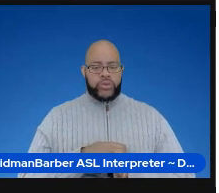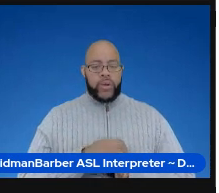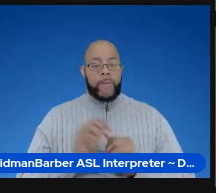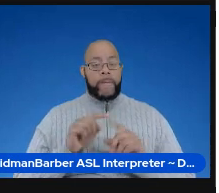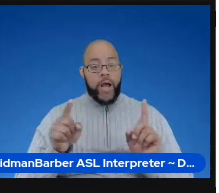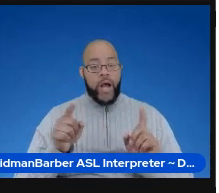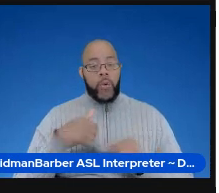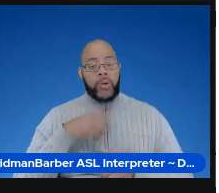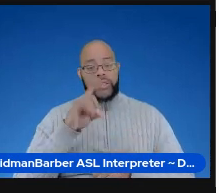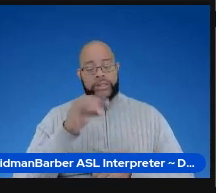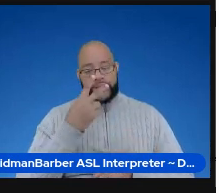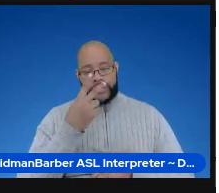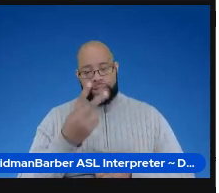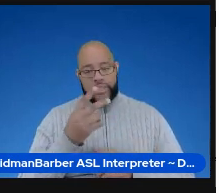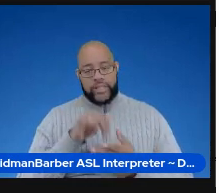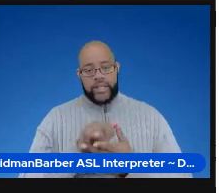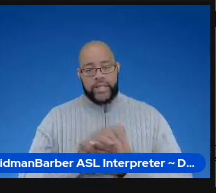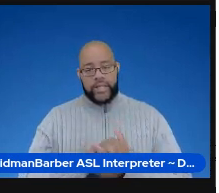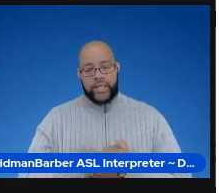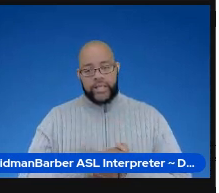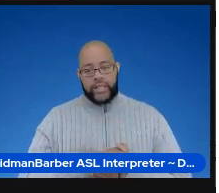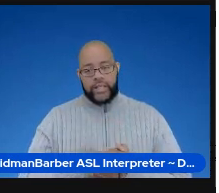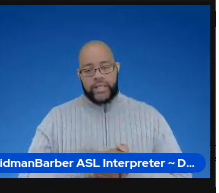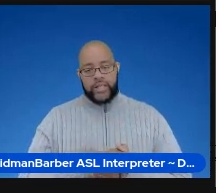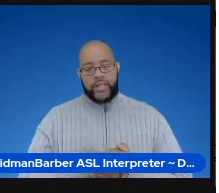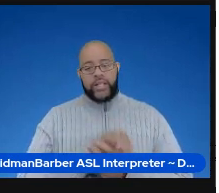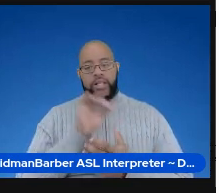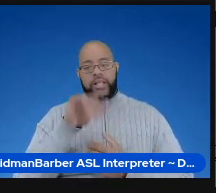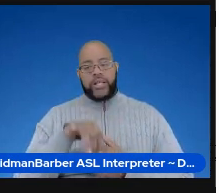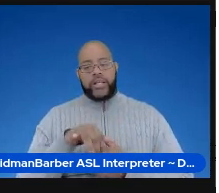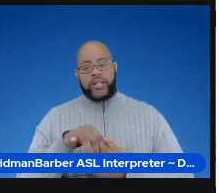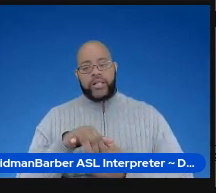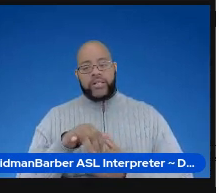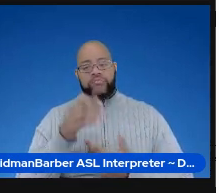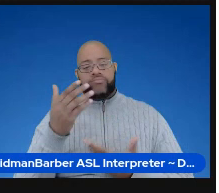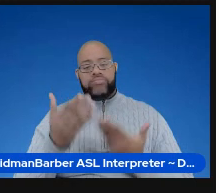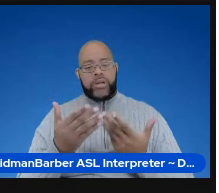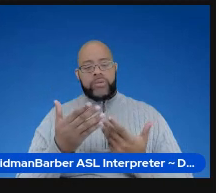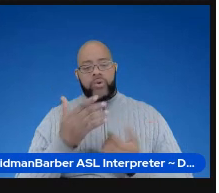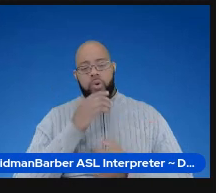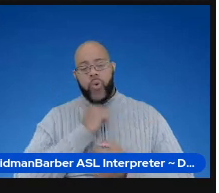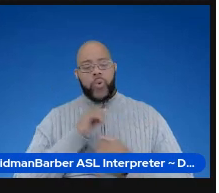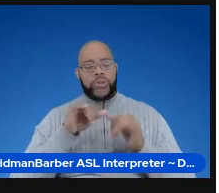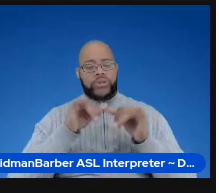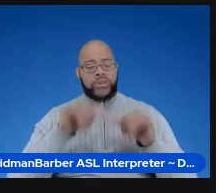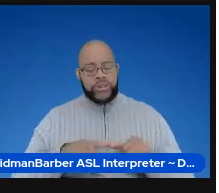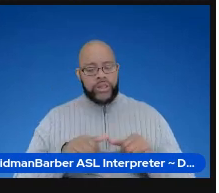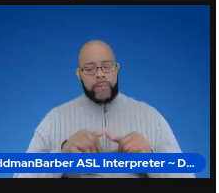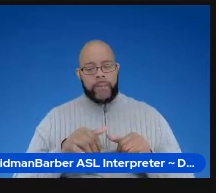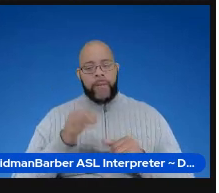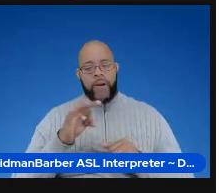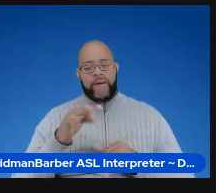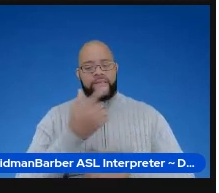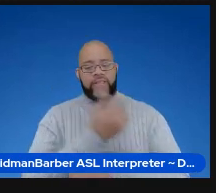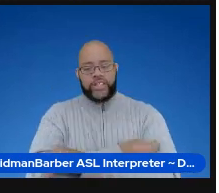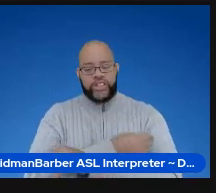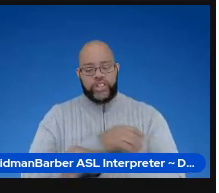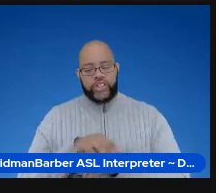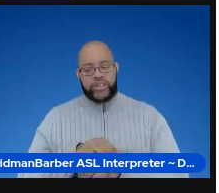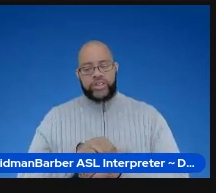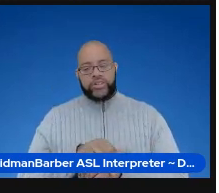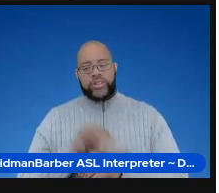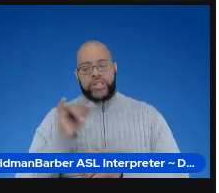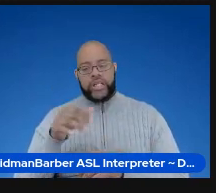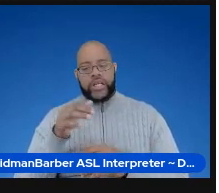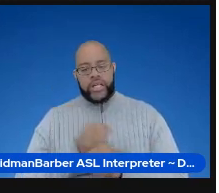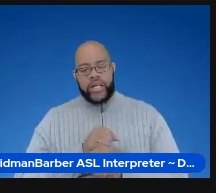did see that those that were probably the old system of vaccination were the ones that